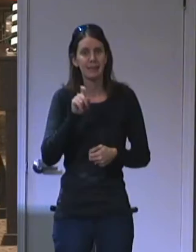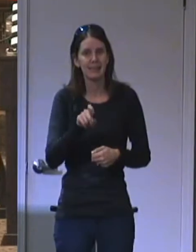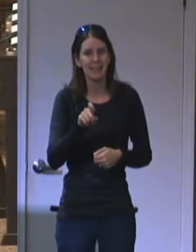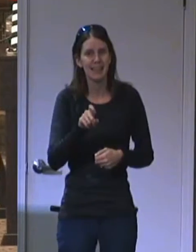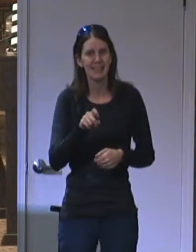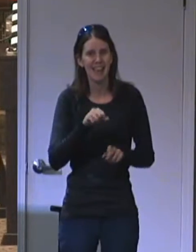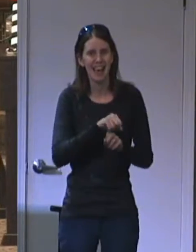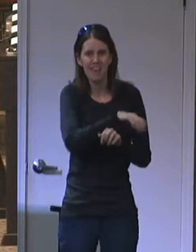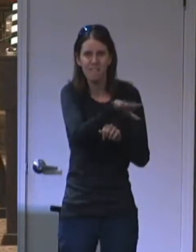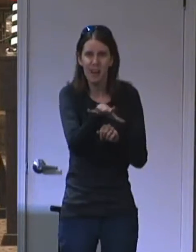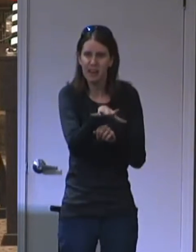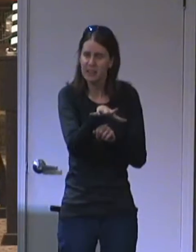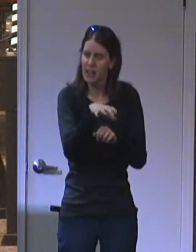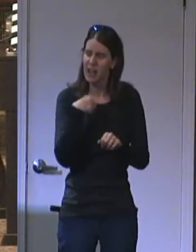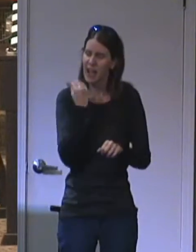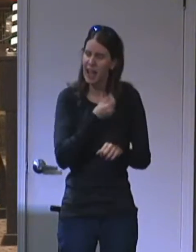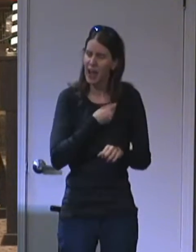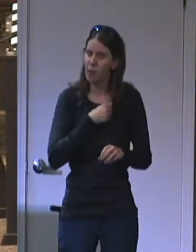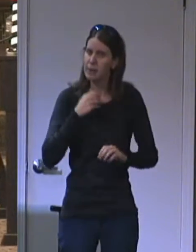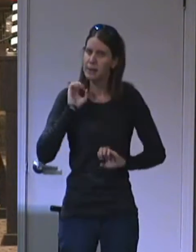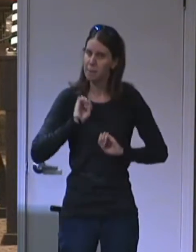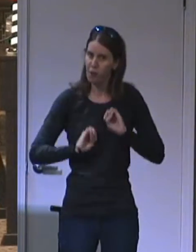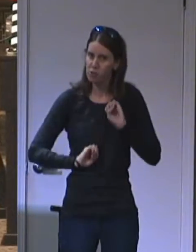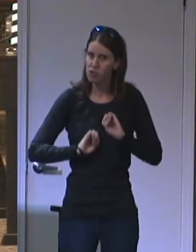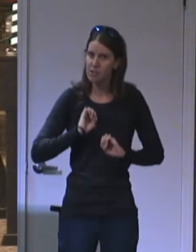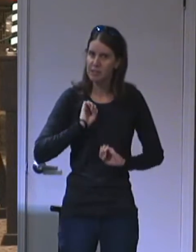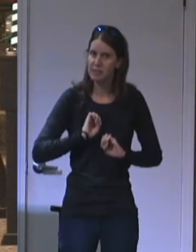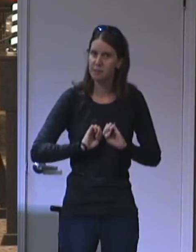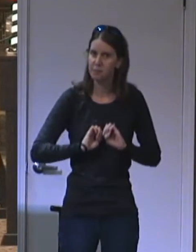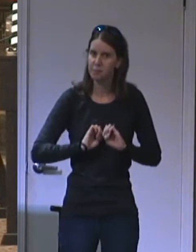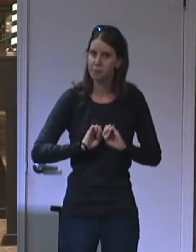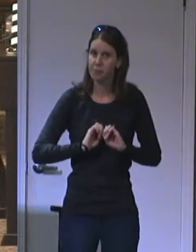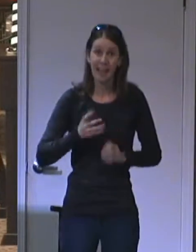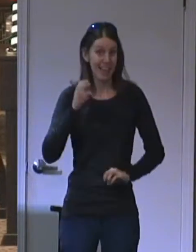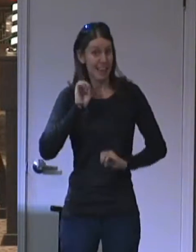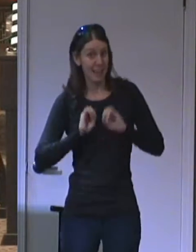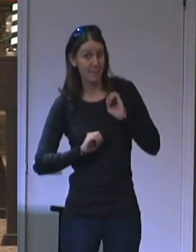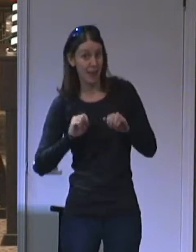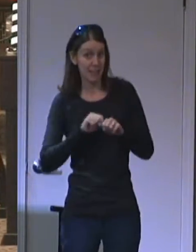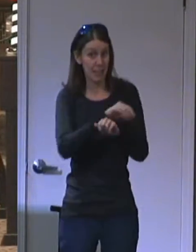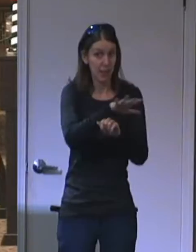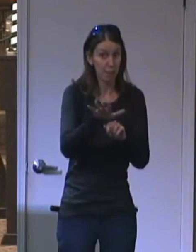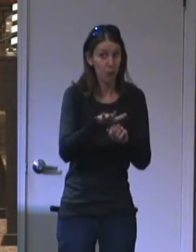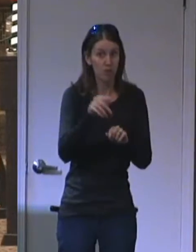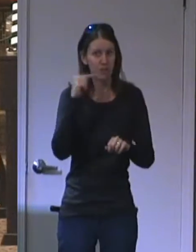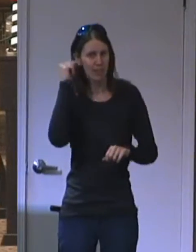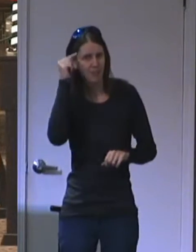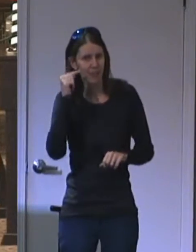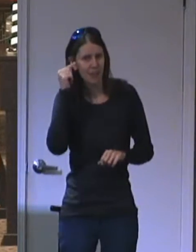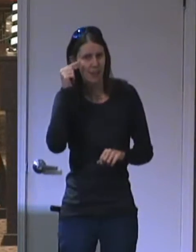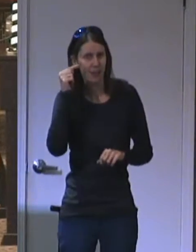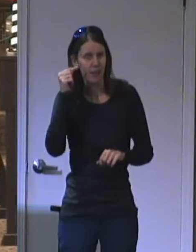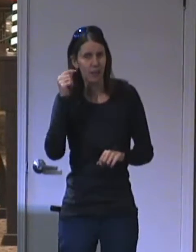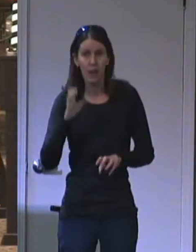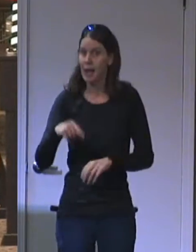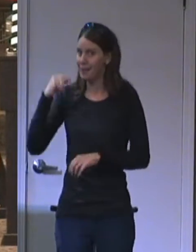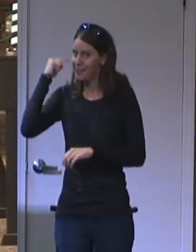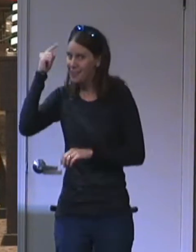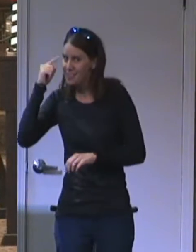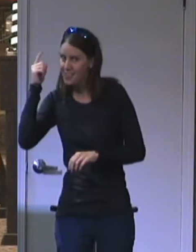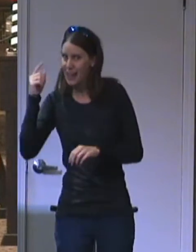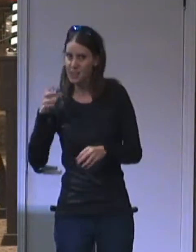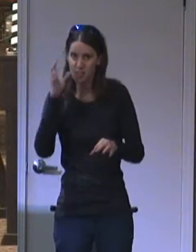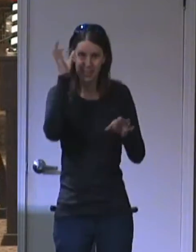Needs affect our emotions. Emotions affect the way we think, and our